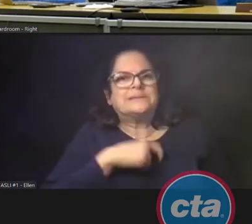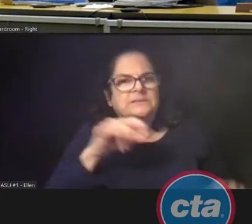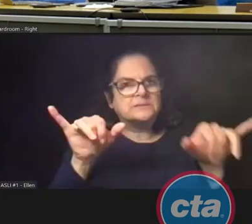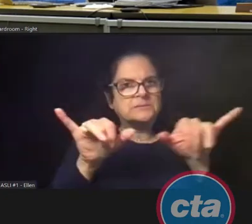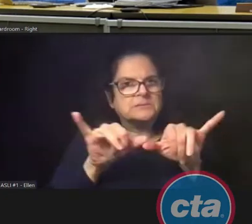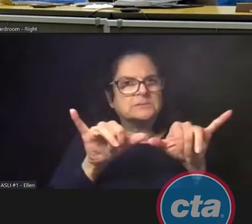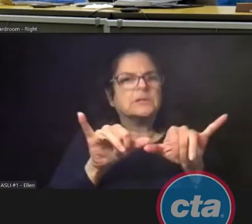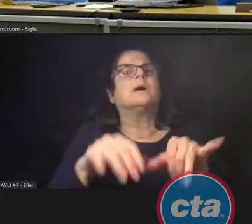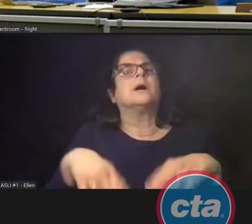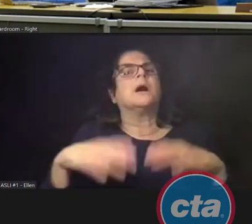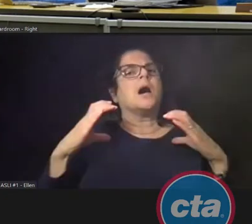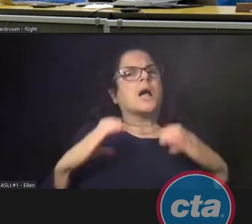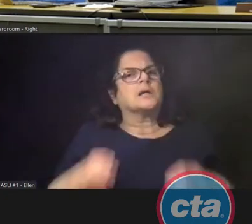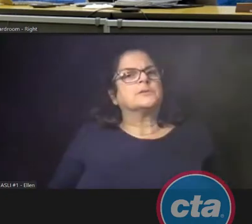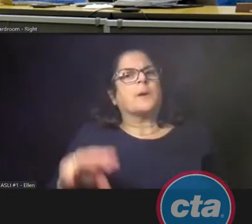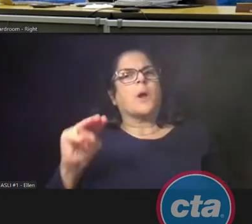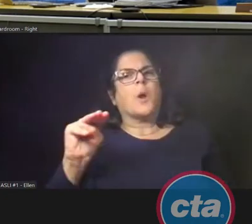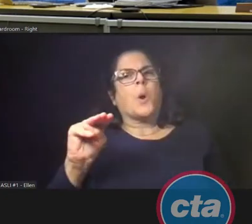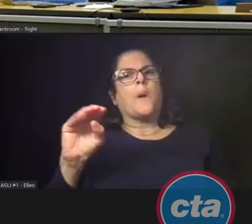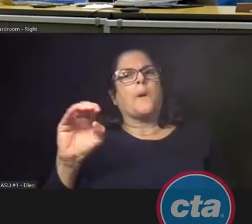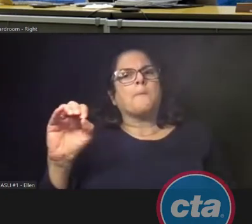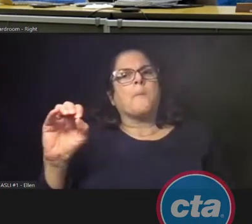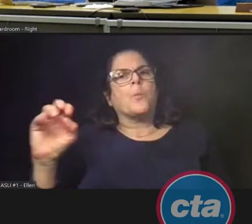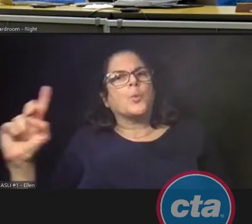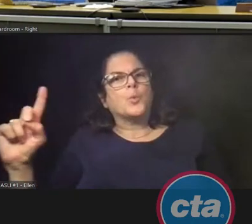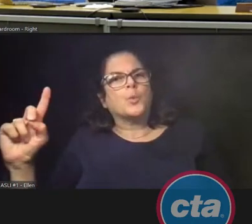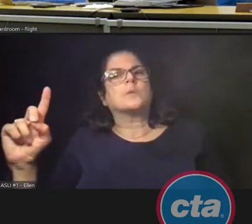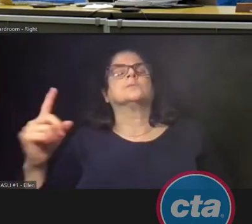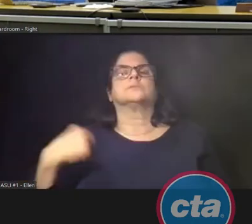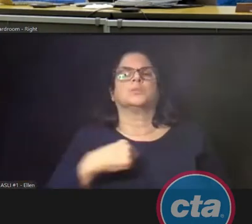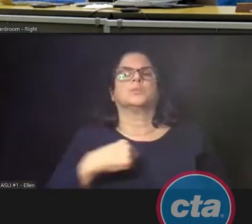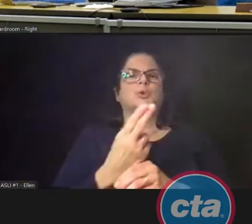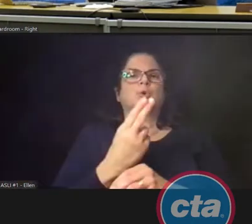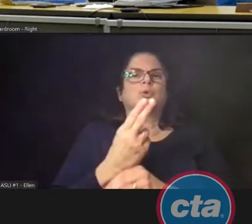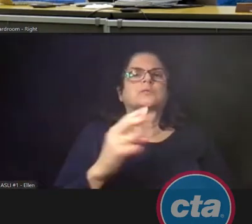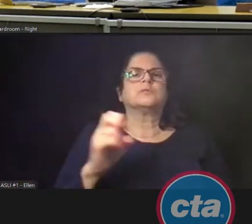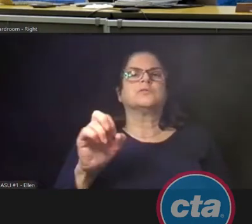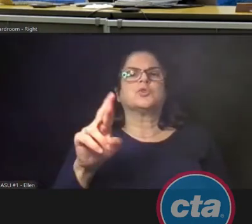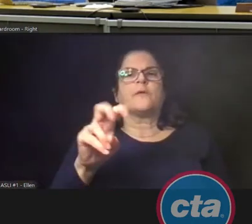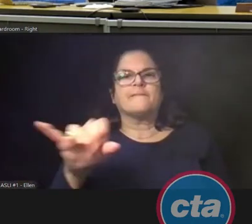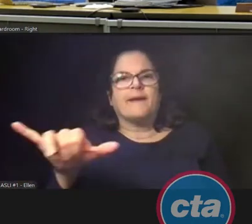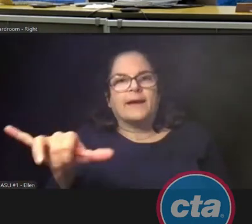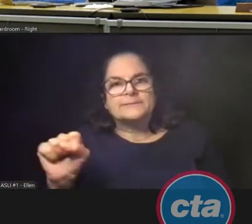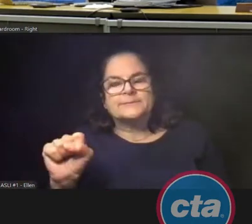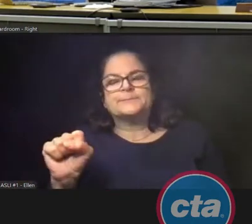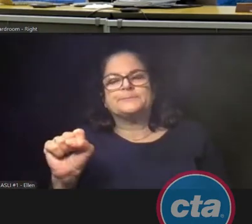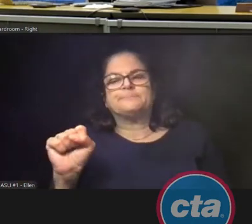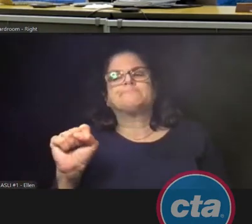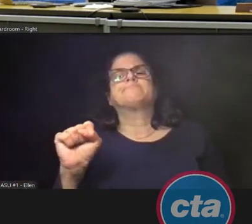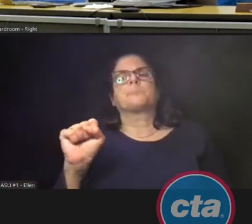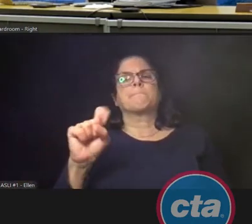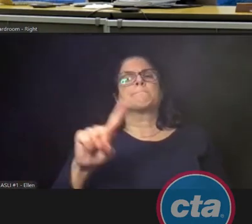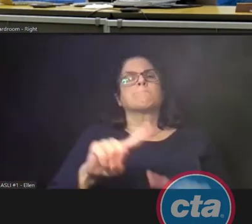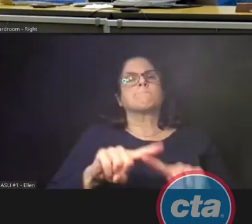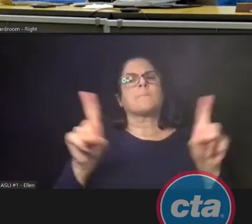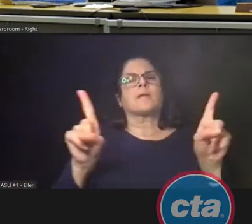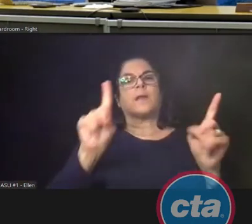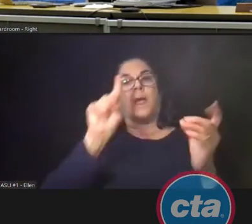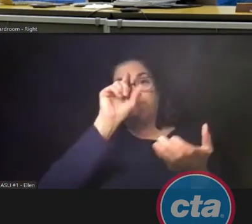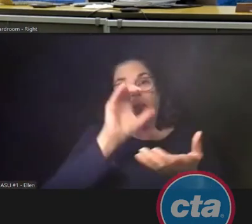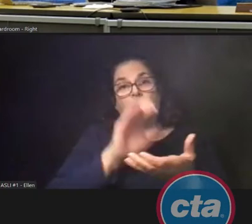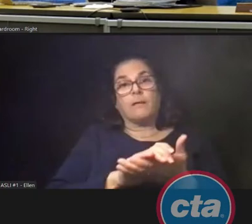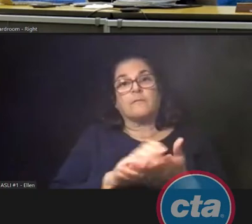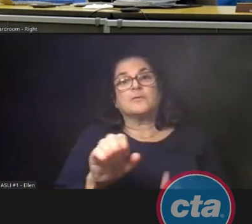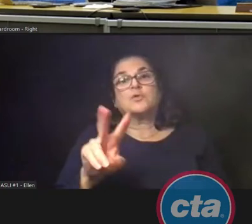mood is not new. We frequently utilize surveys for that exact purpose. I believe, however, that the surveys